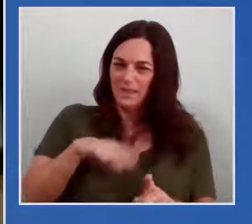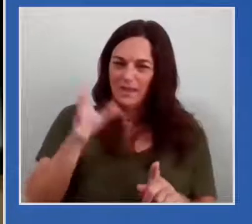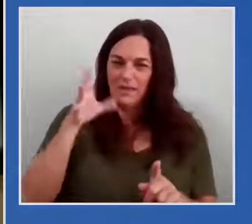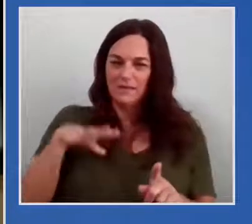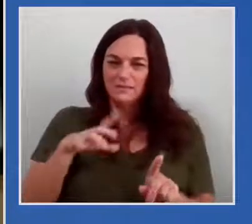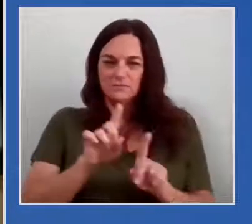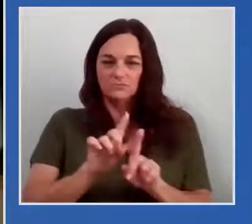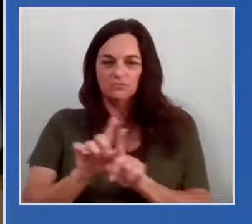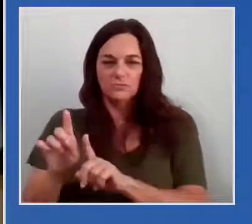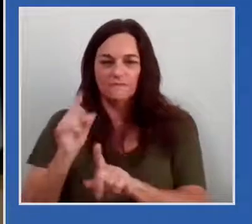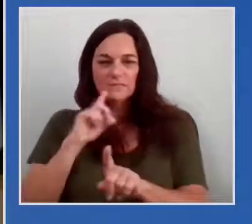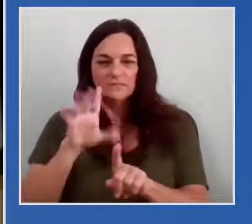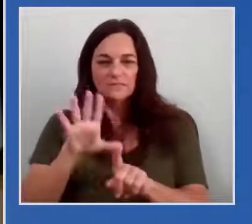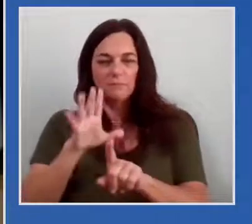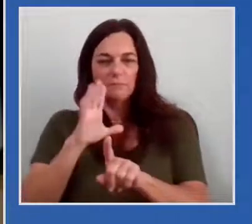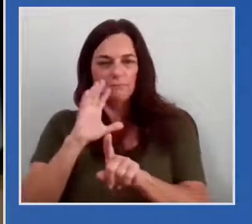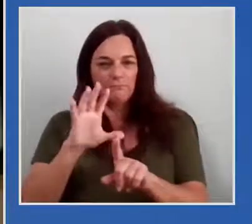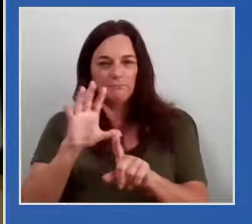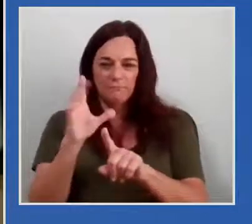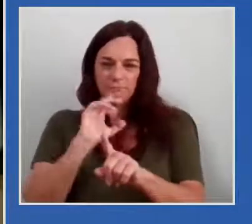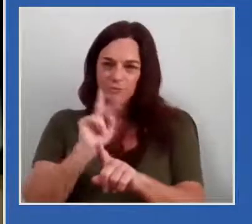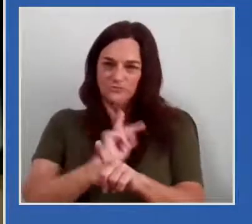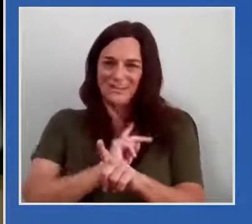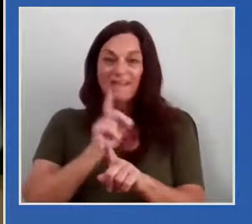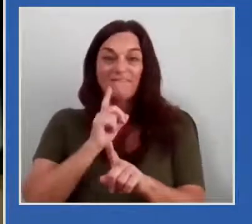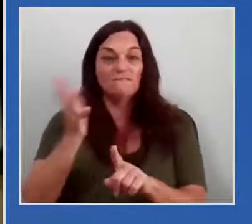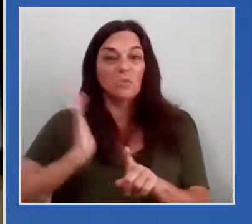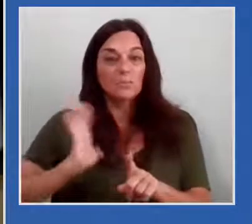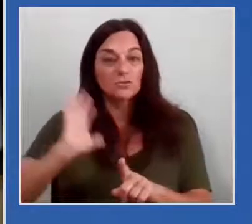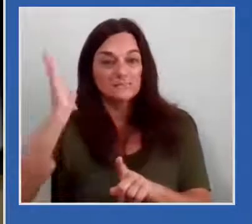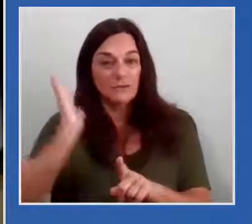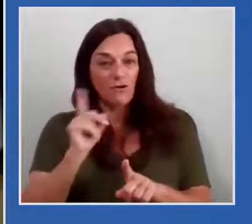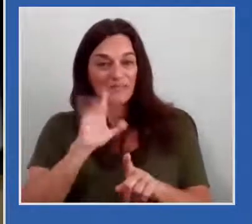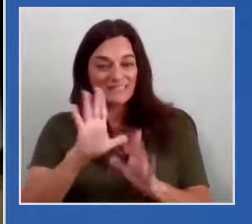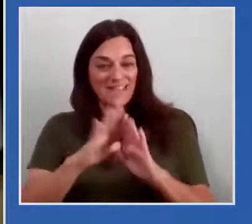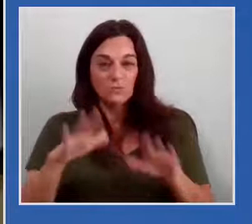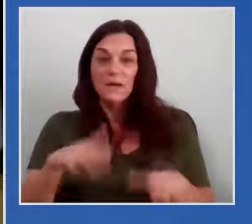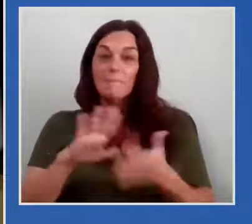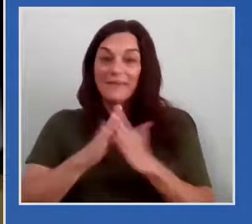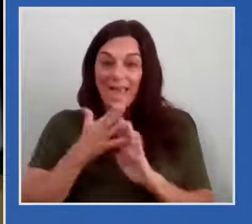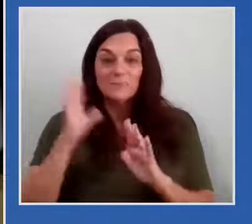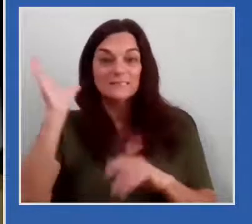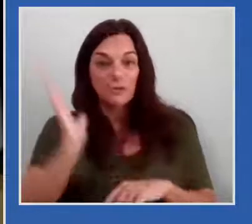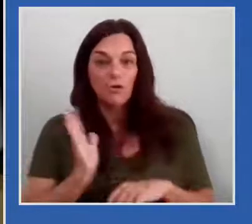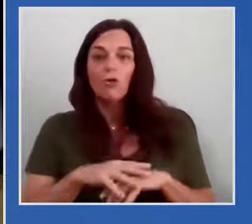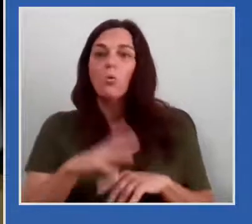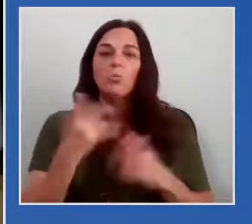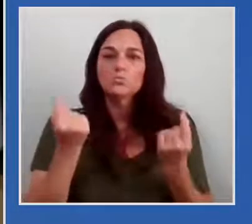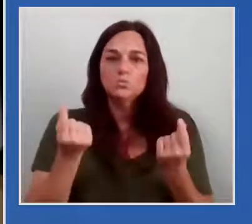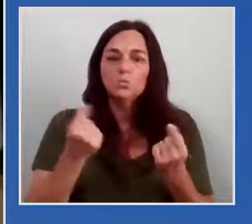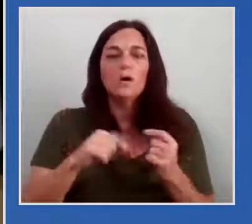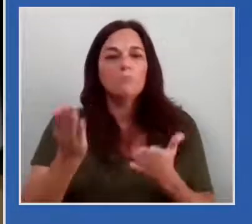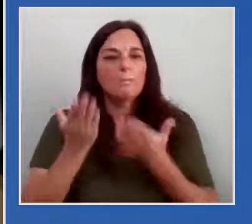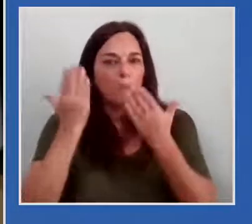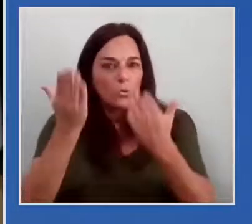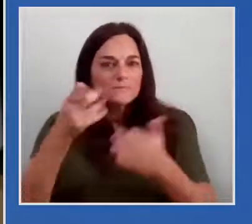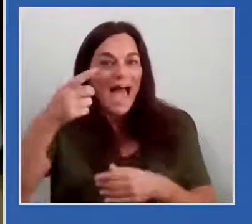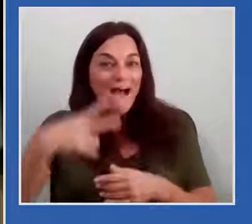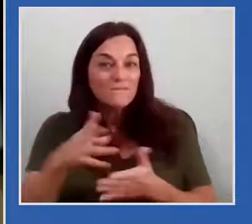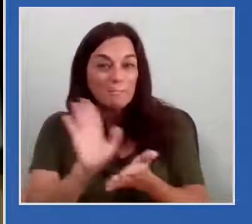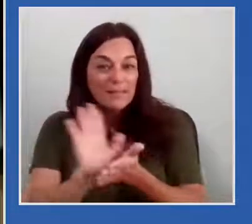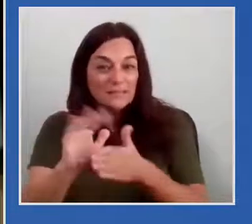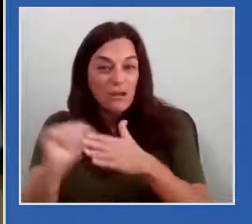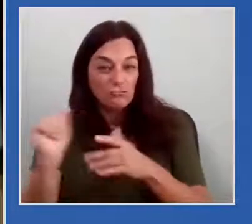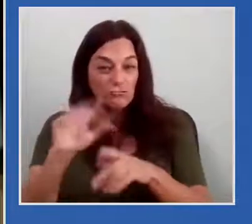when the former Speaker of the House became Speaker, what did they do? They proposed a $500 million cut in Medicare